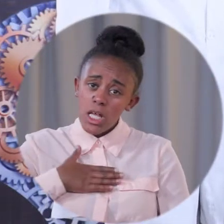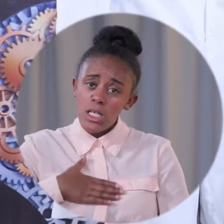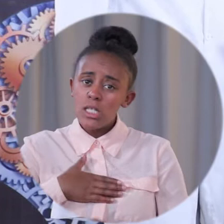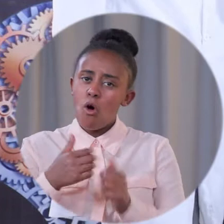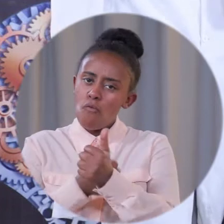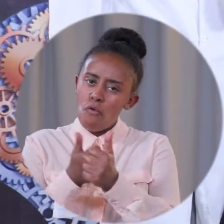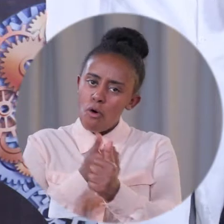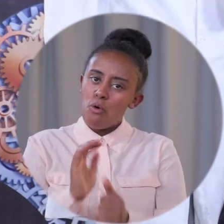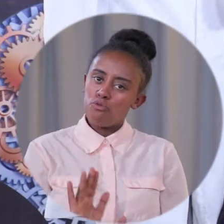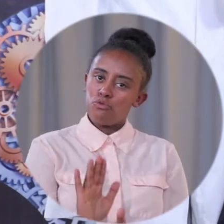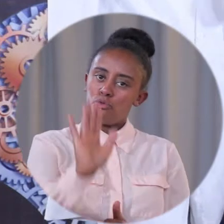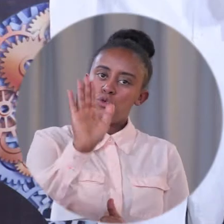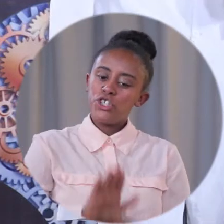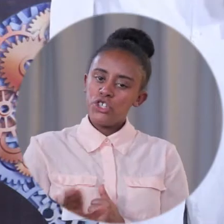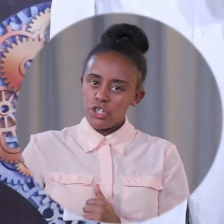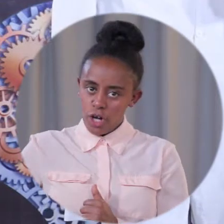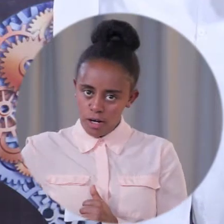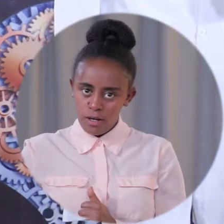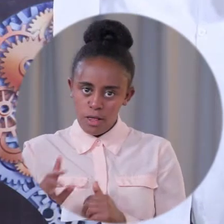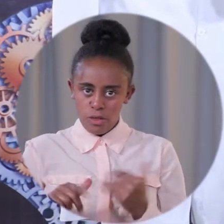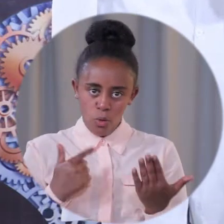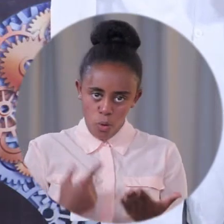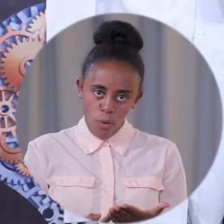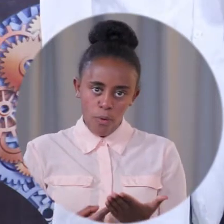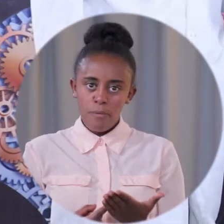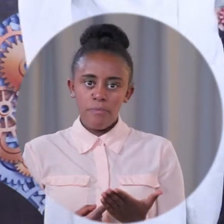your children. So,